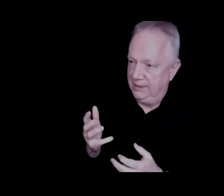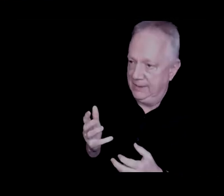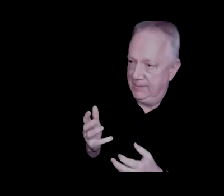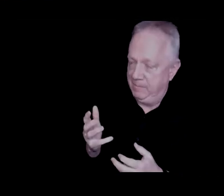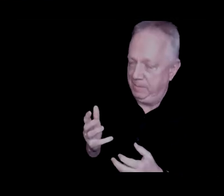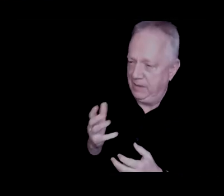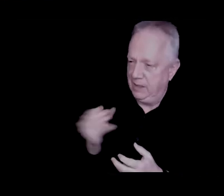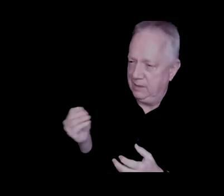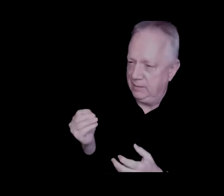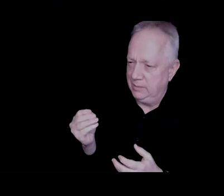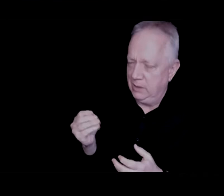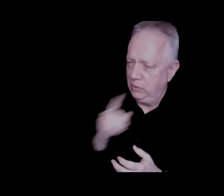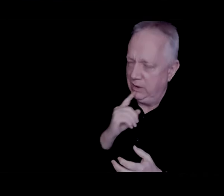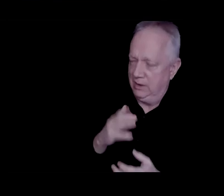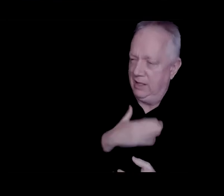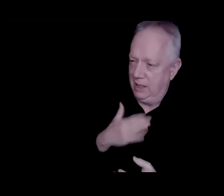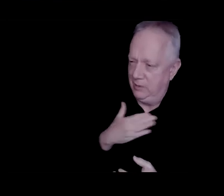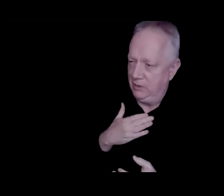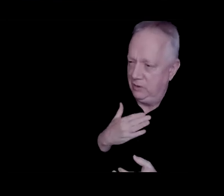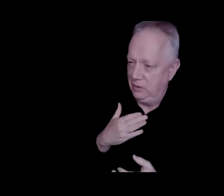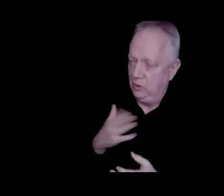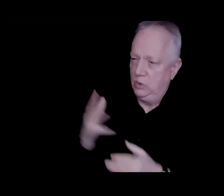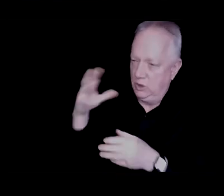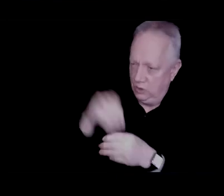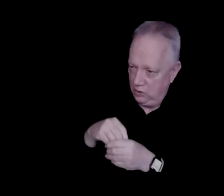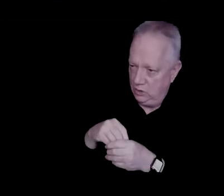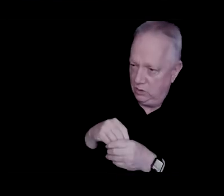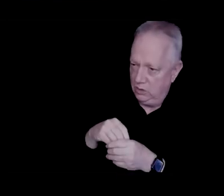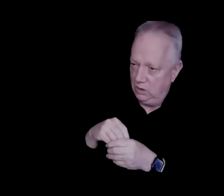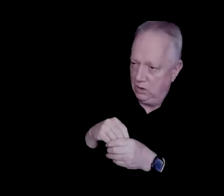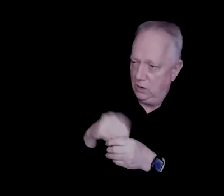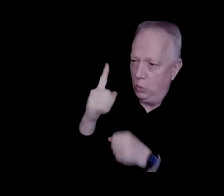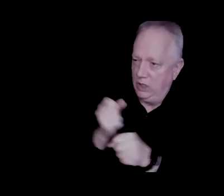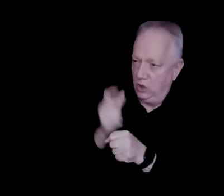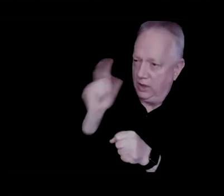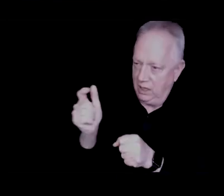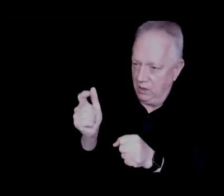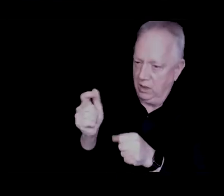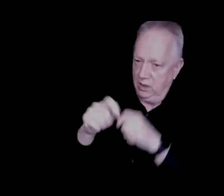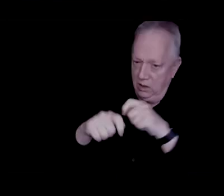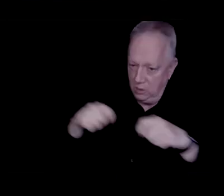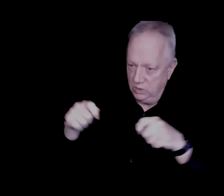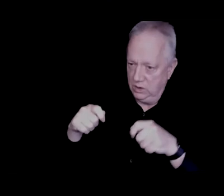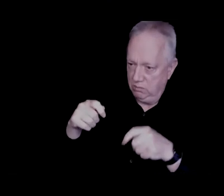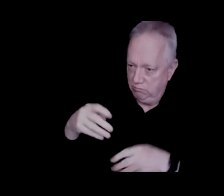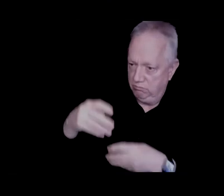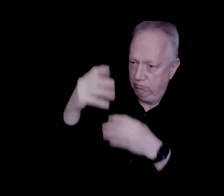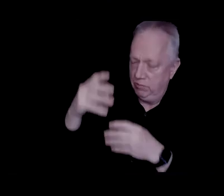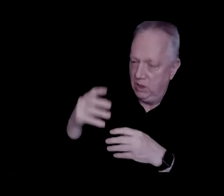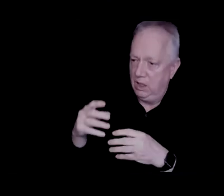And I'm very happy that you did include the 1 year later in the closing.